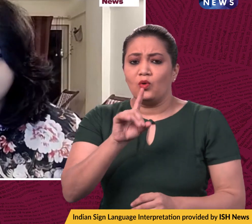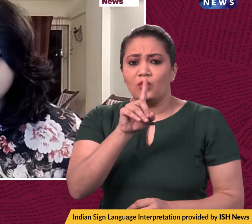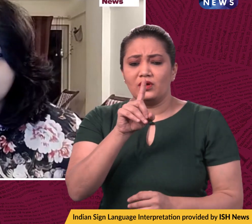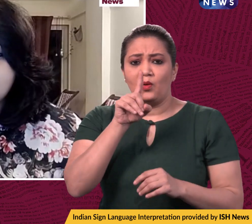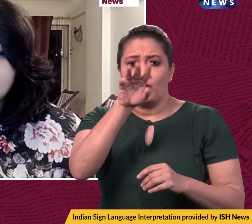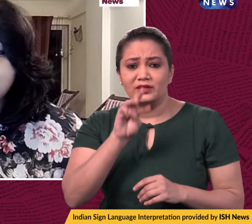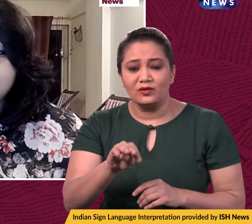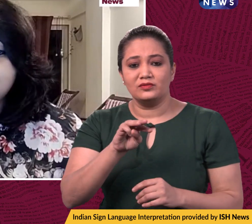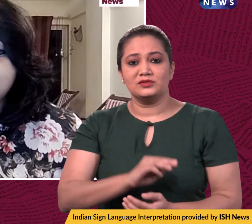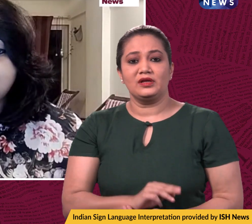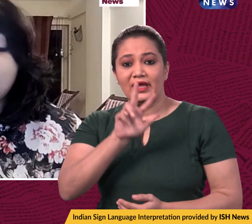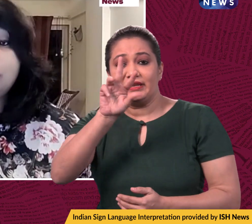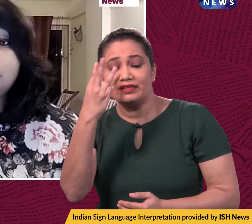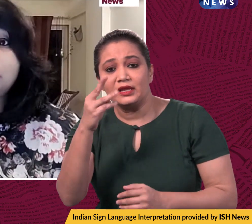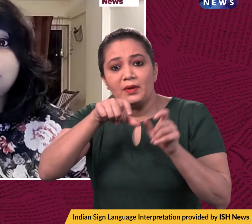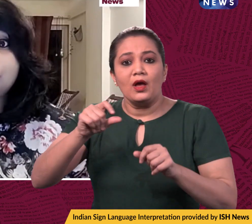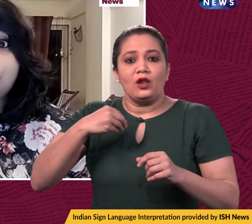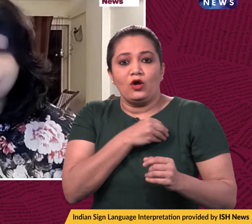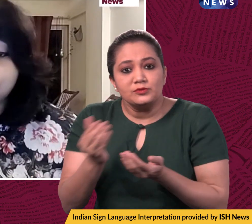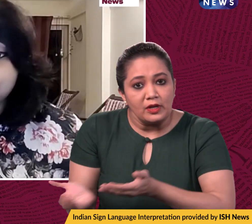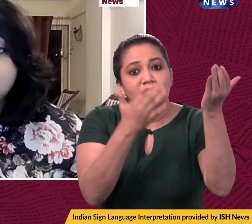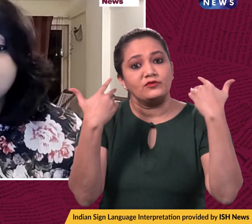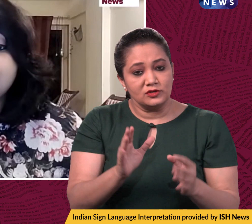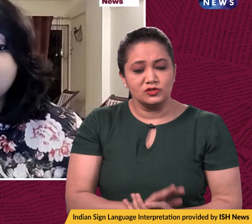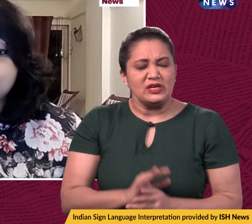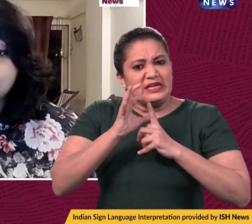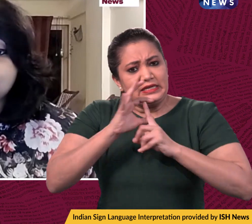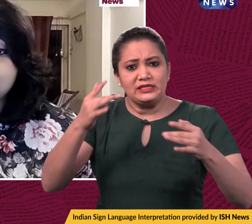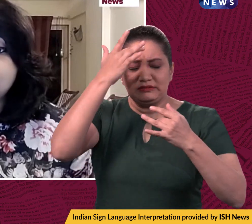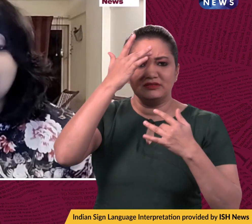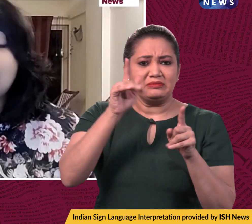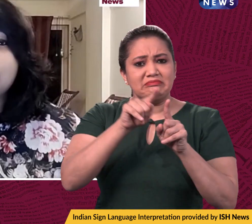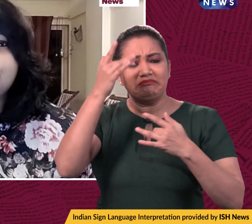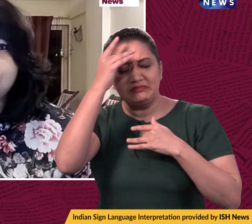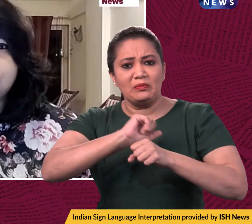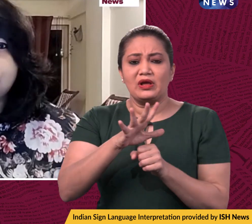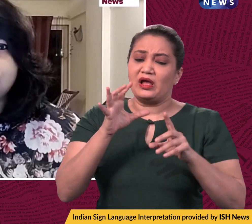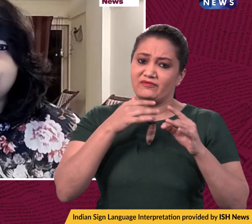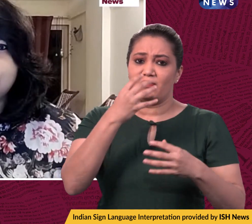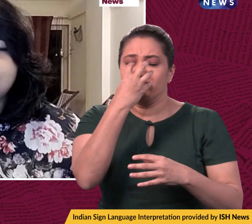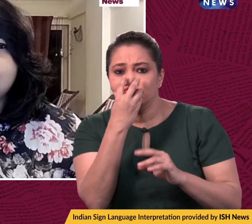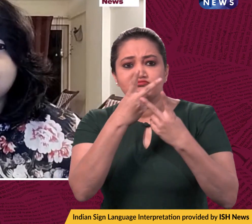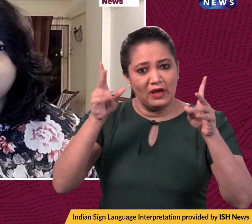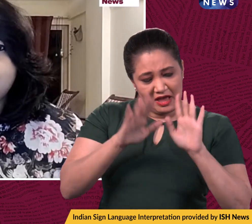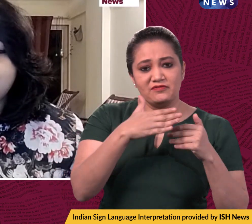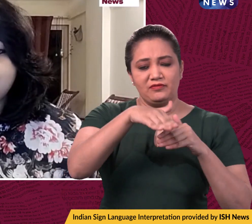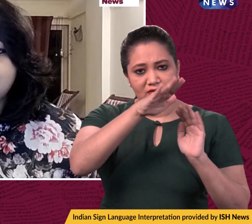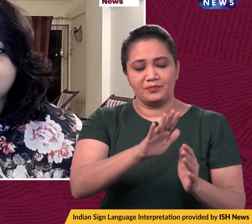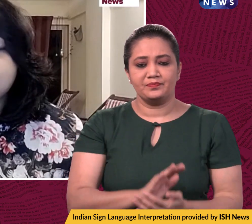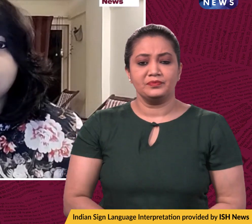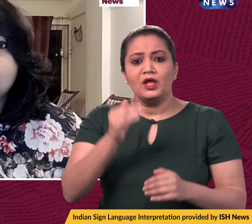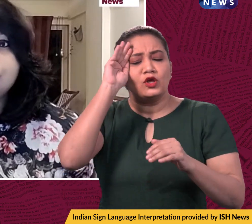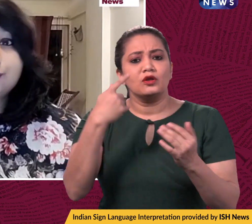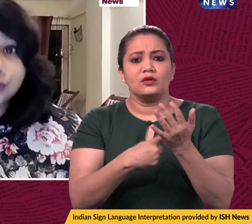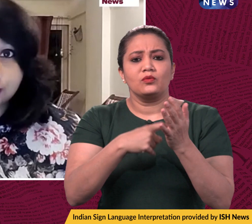of 1,083 people have been admitted to the hospital with serious symptoms and in critical condition. And this is a report according